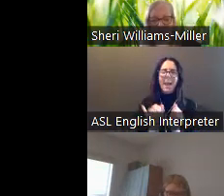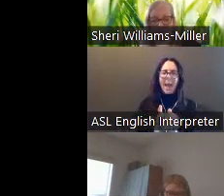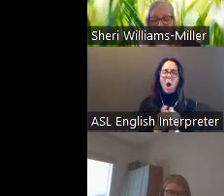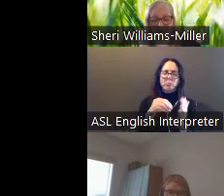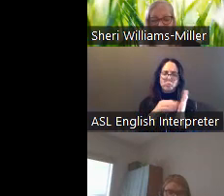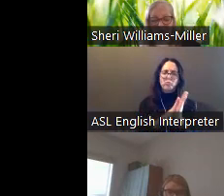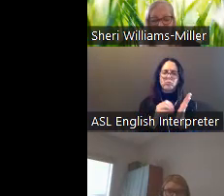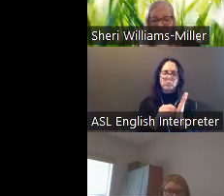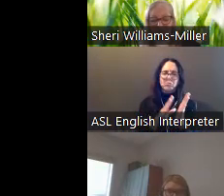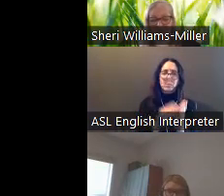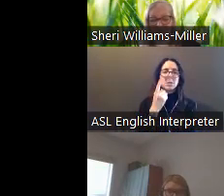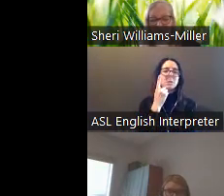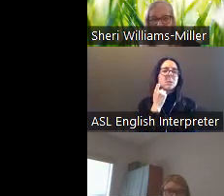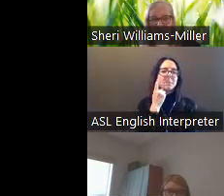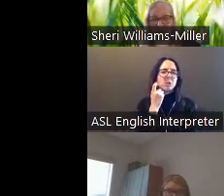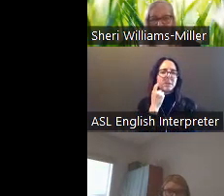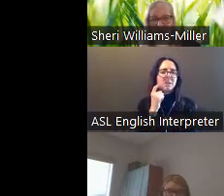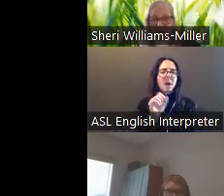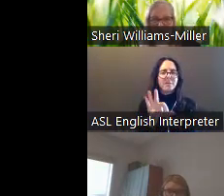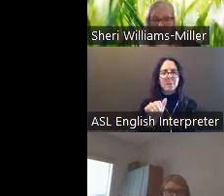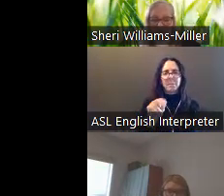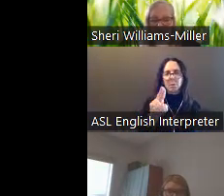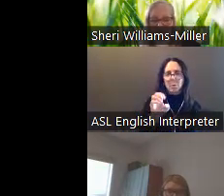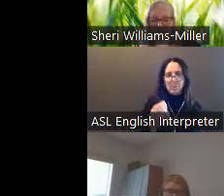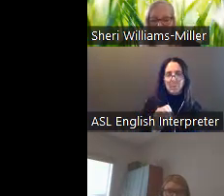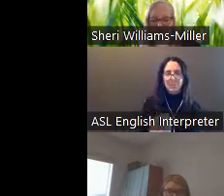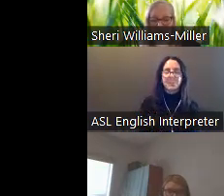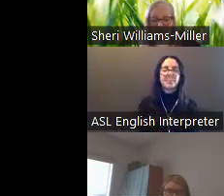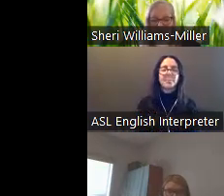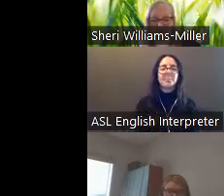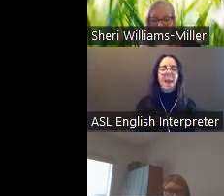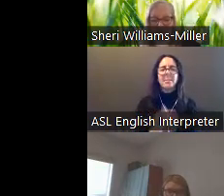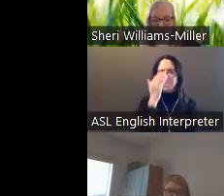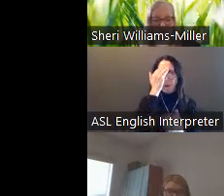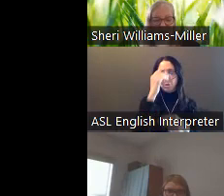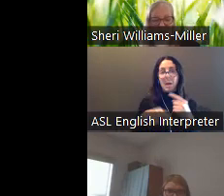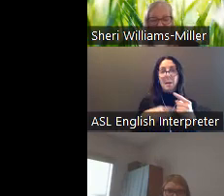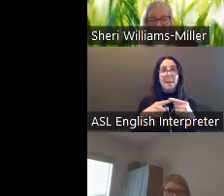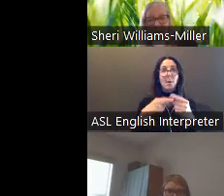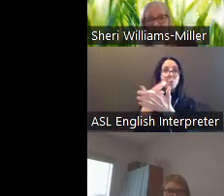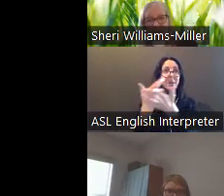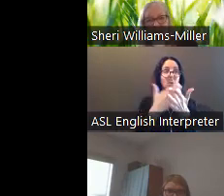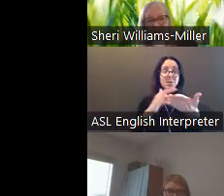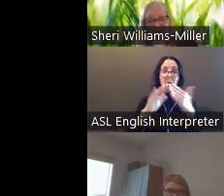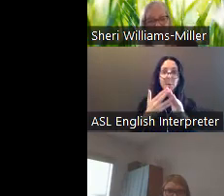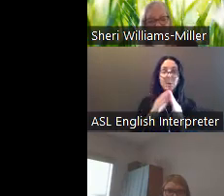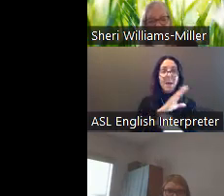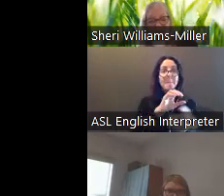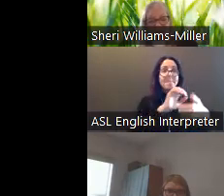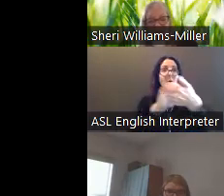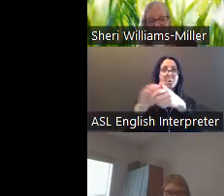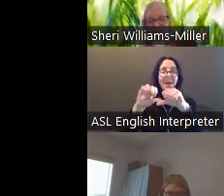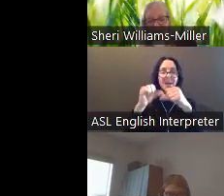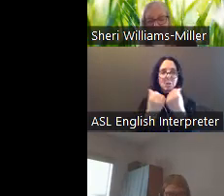document suspicions of abuse, and gained knowledge about community resources and partner